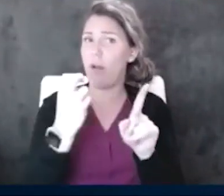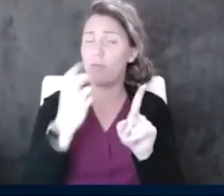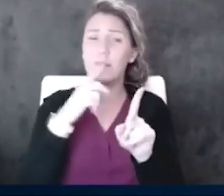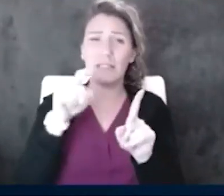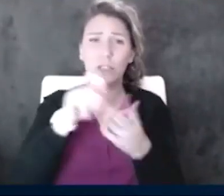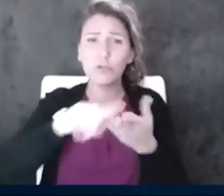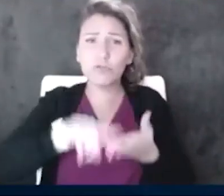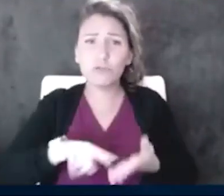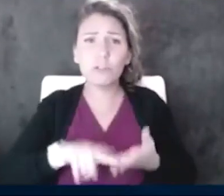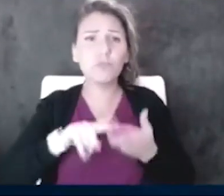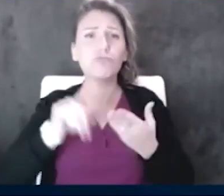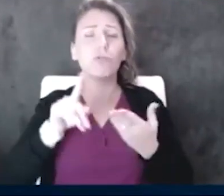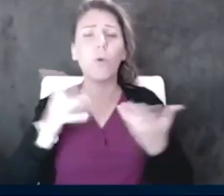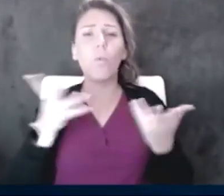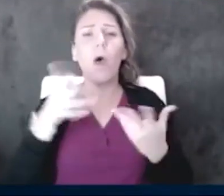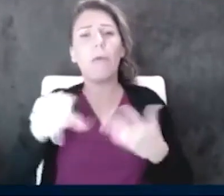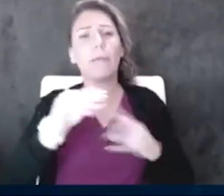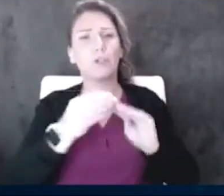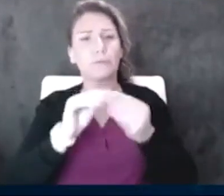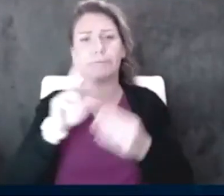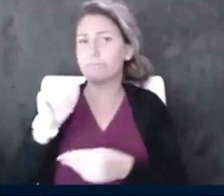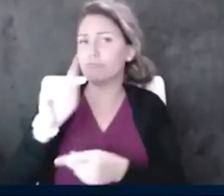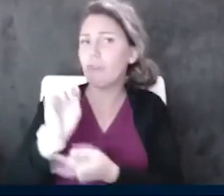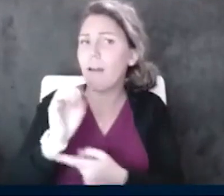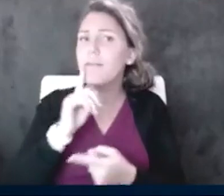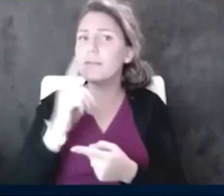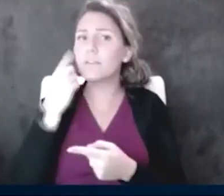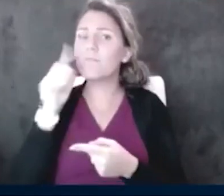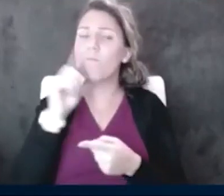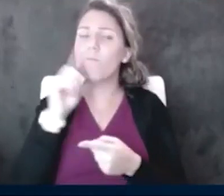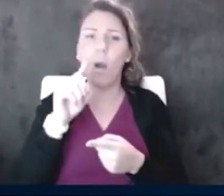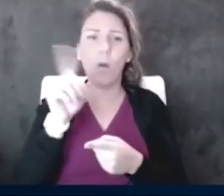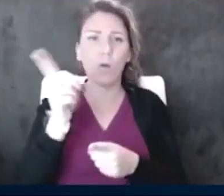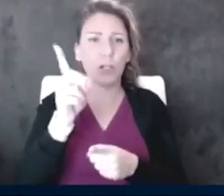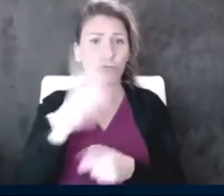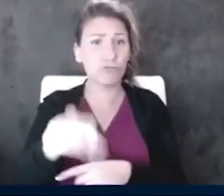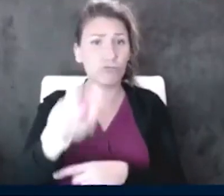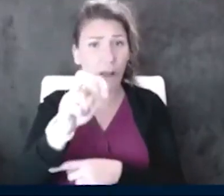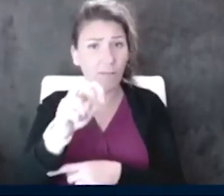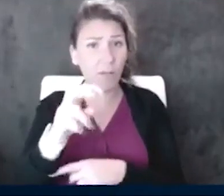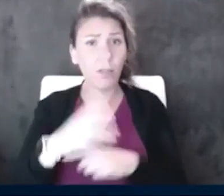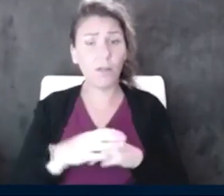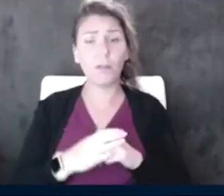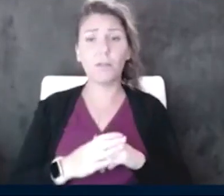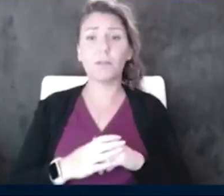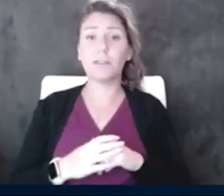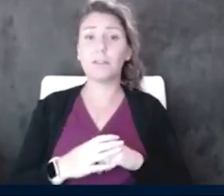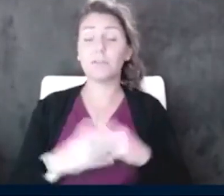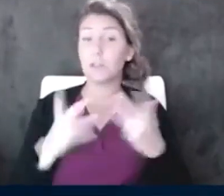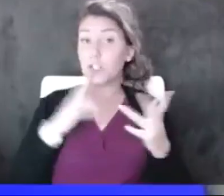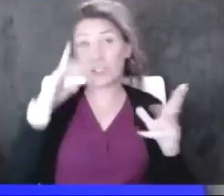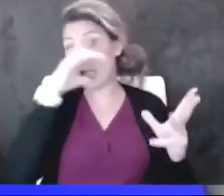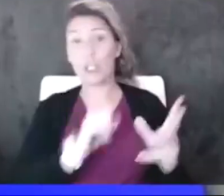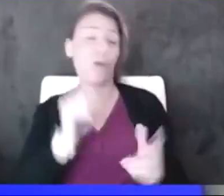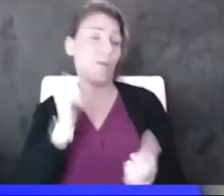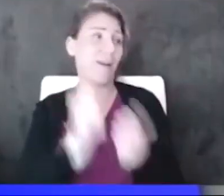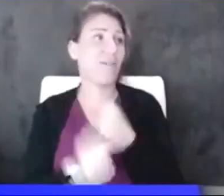rates are in the areas that you're traveling to? I think it's. I mean, Or just assume everyone's you can do unvaccinated. that, but like I was looking